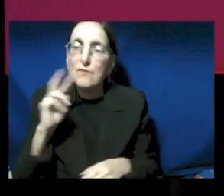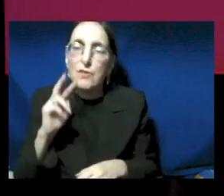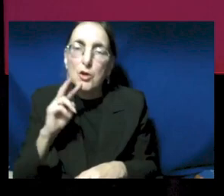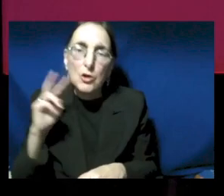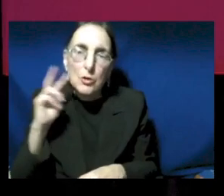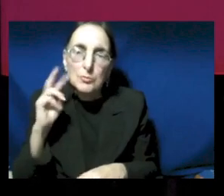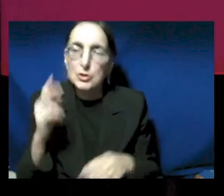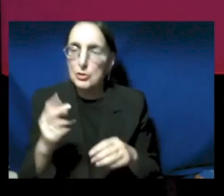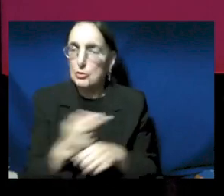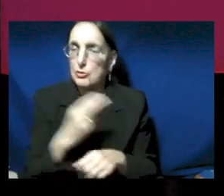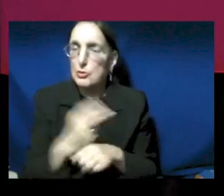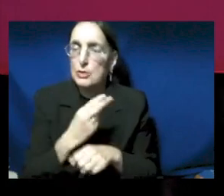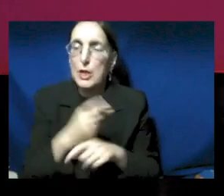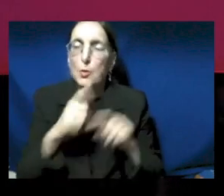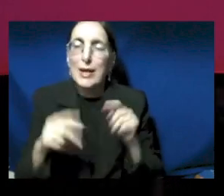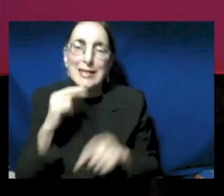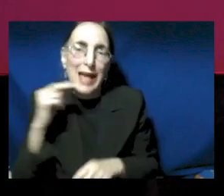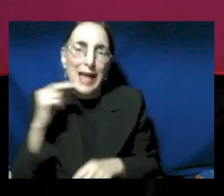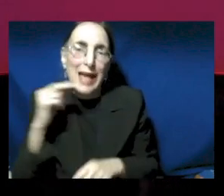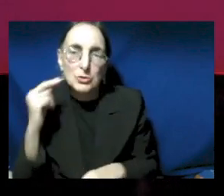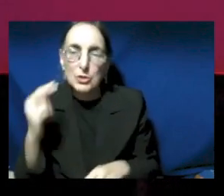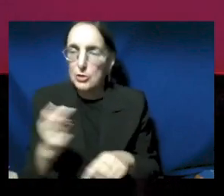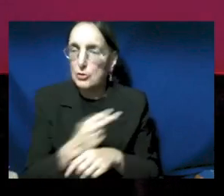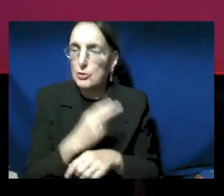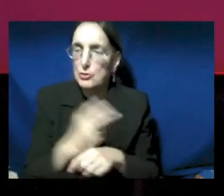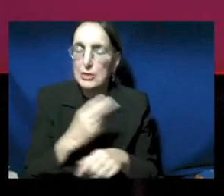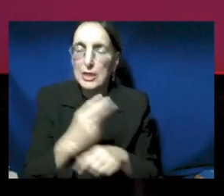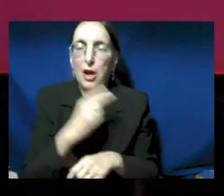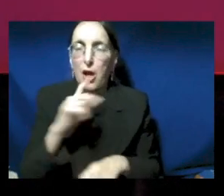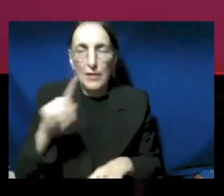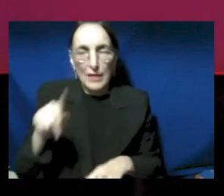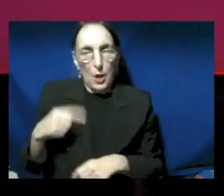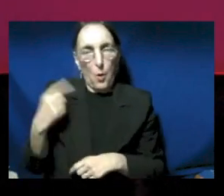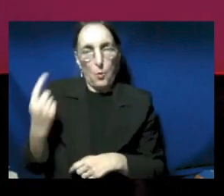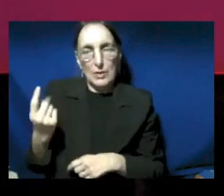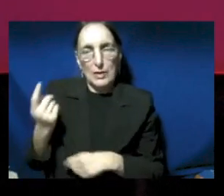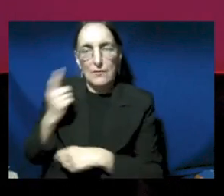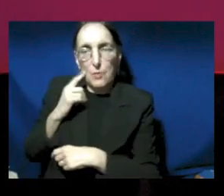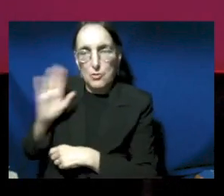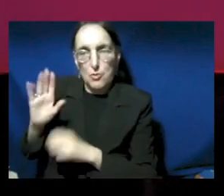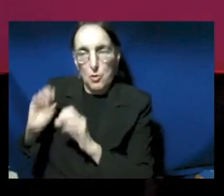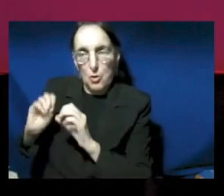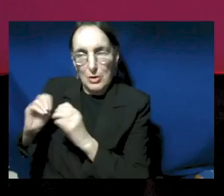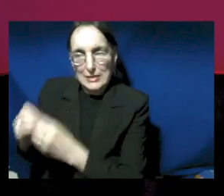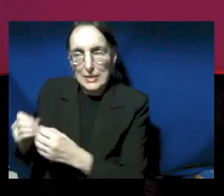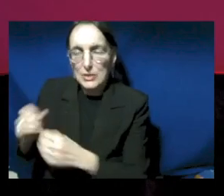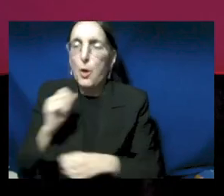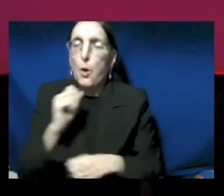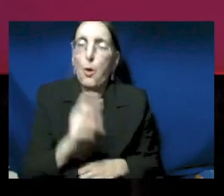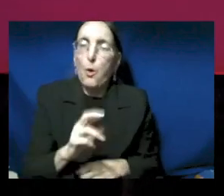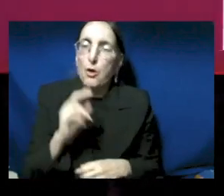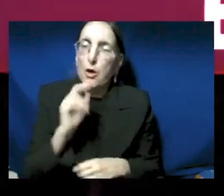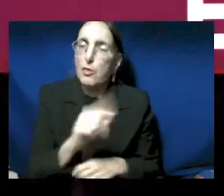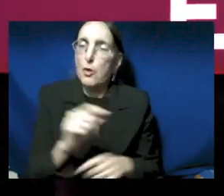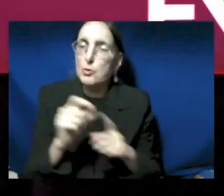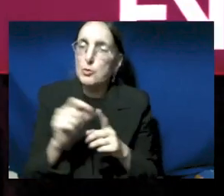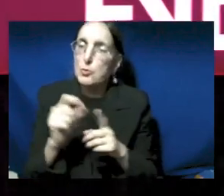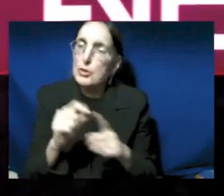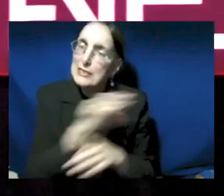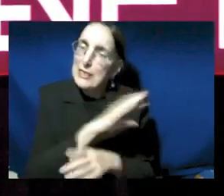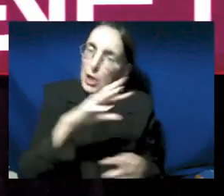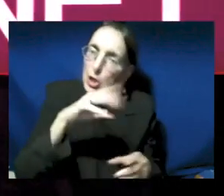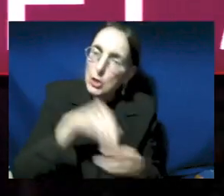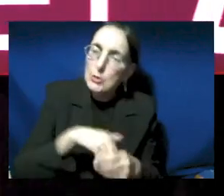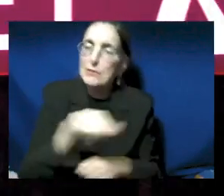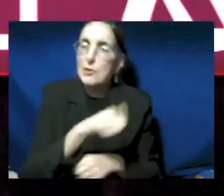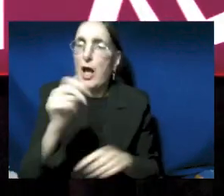using exclusive to your organization, right? Or are there words that are actually inclusive that people can see themselves in it? The third